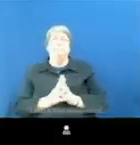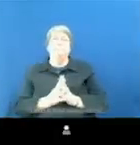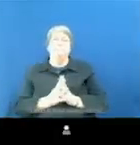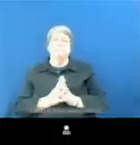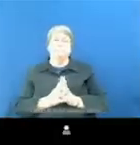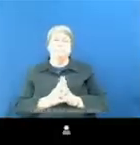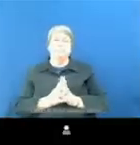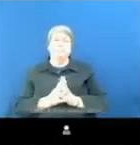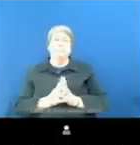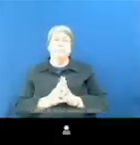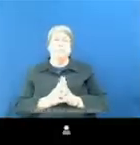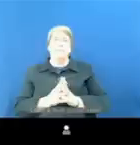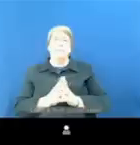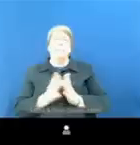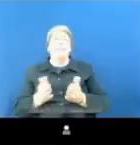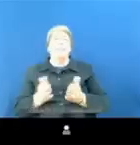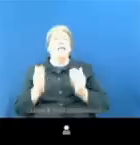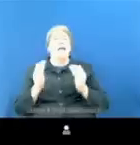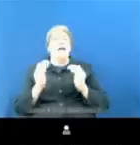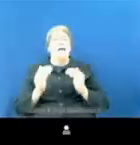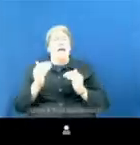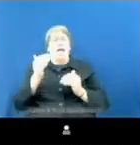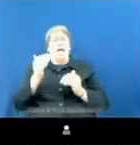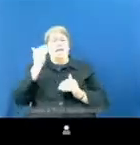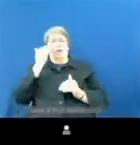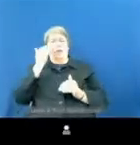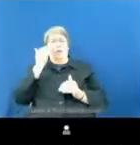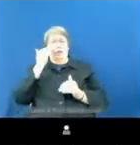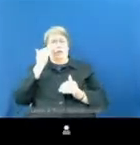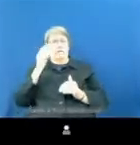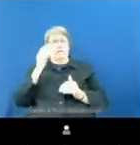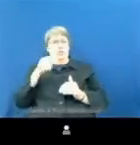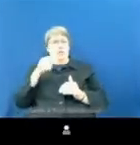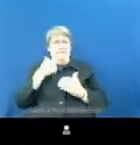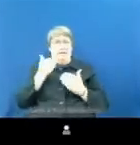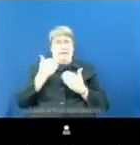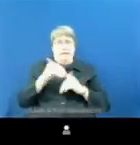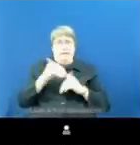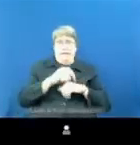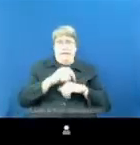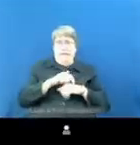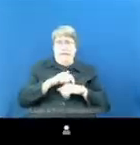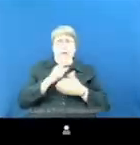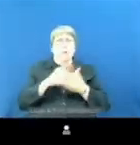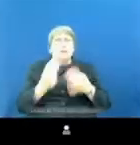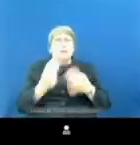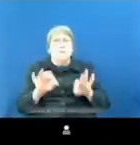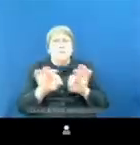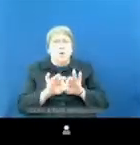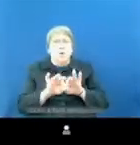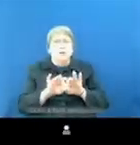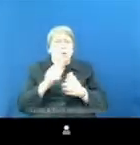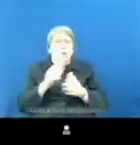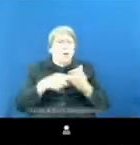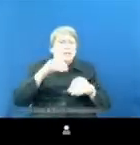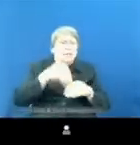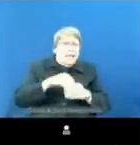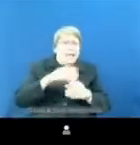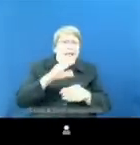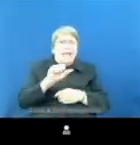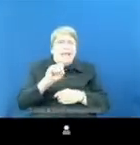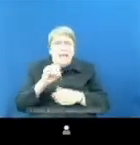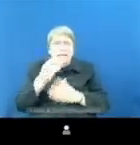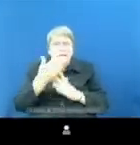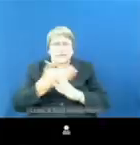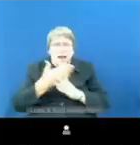then knowing what to look at if you have limited time. So what is in a case file? What can you expect to